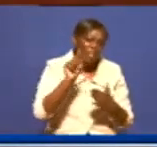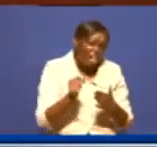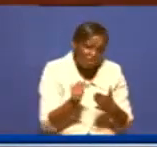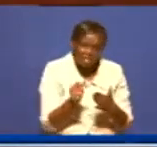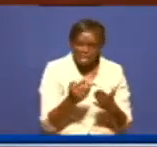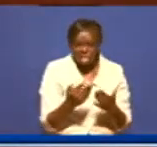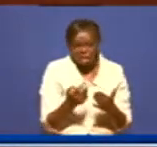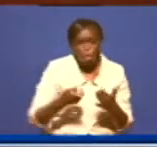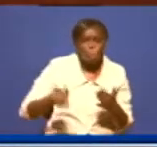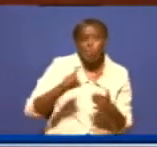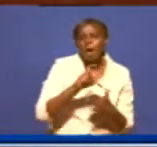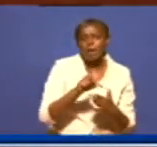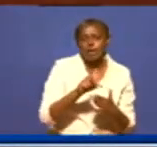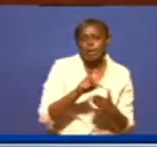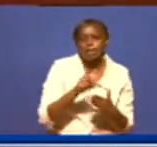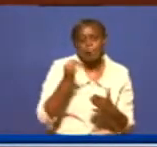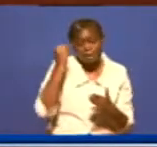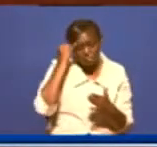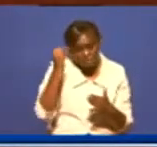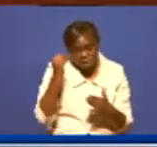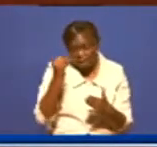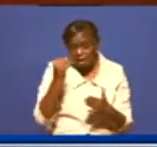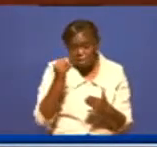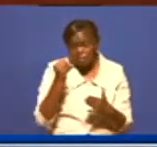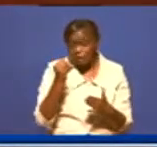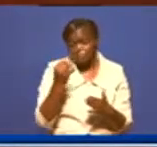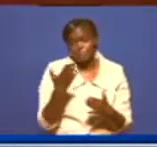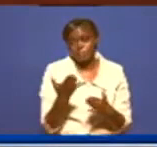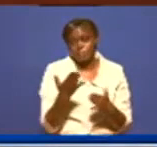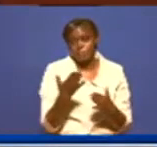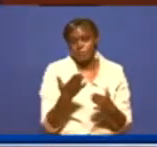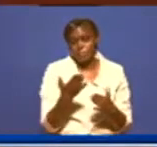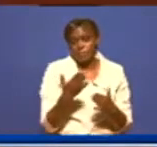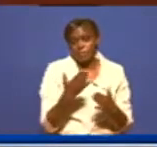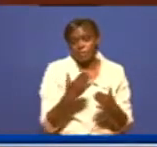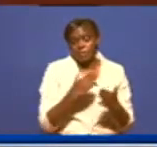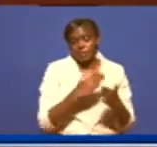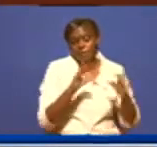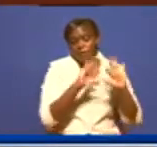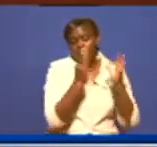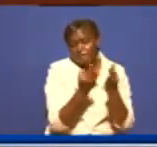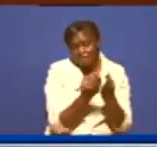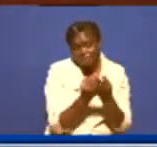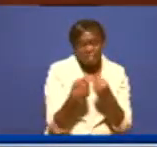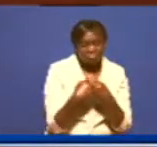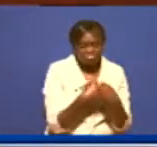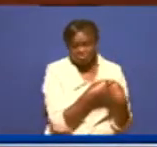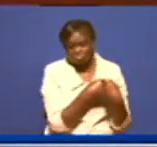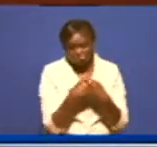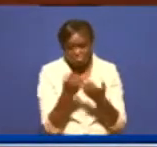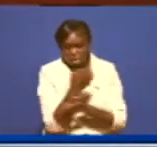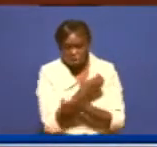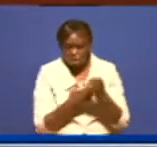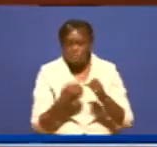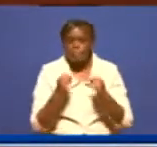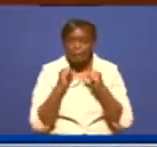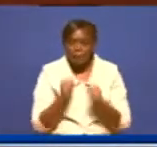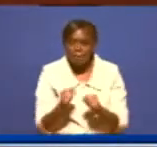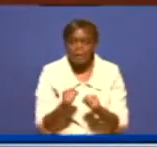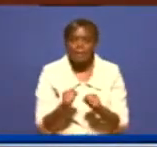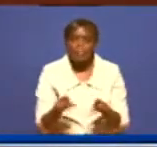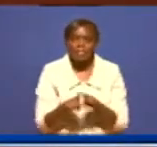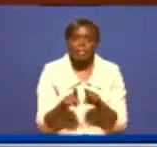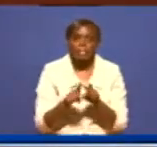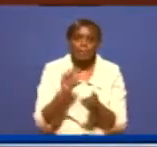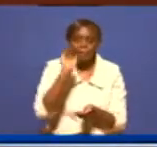2,500. You can imagine the horror that such a family needs to adjust with hard economic times. And even the reduction,